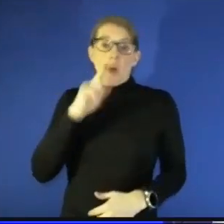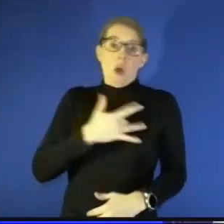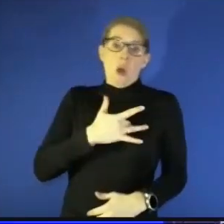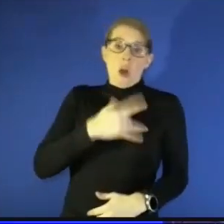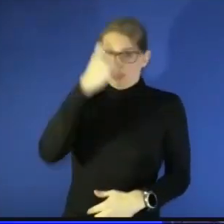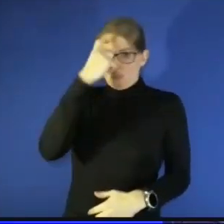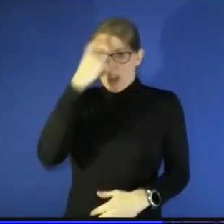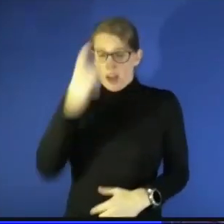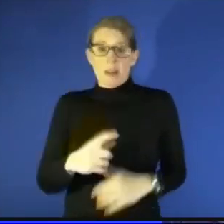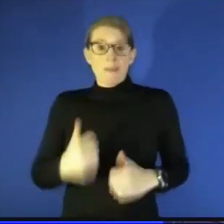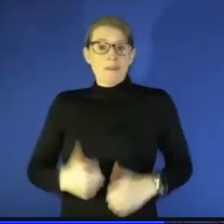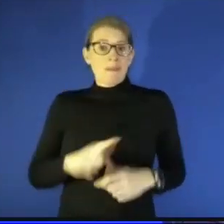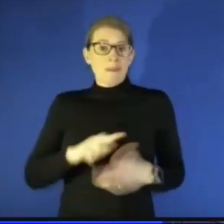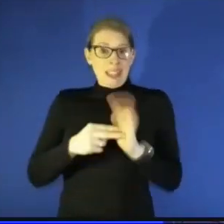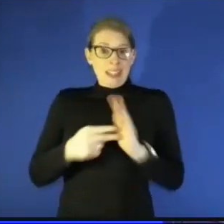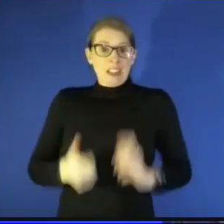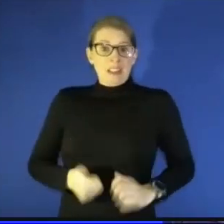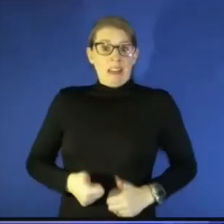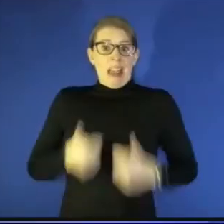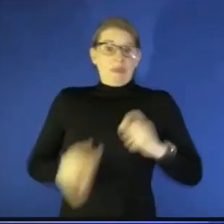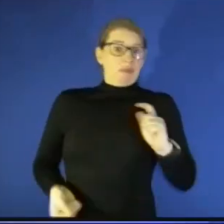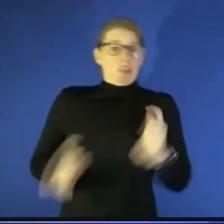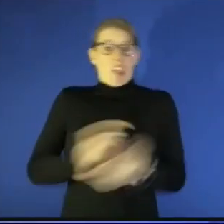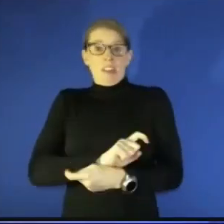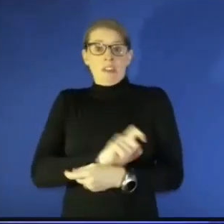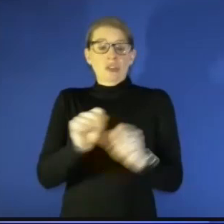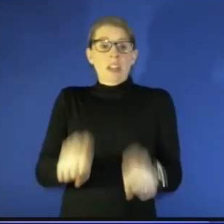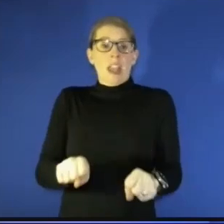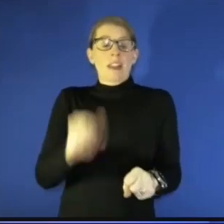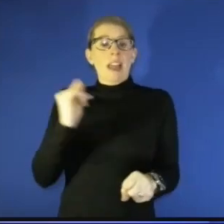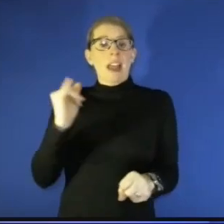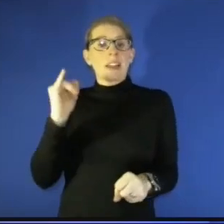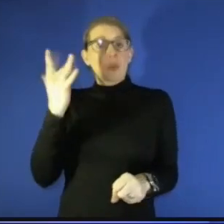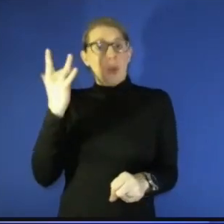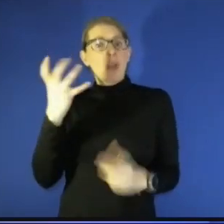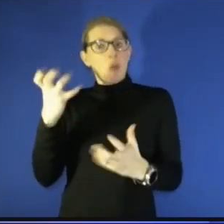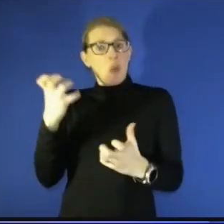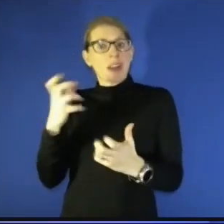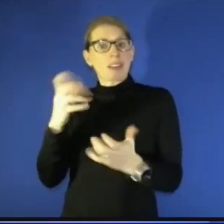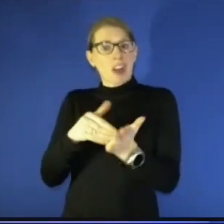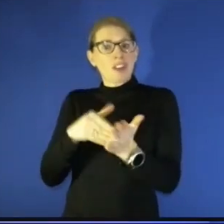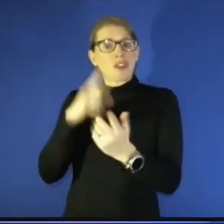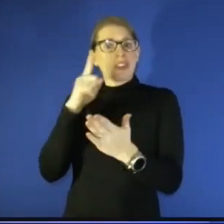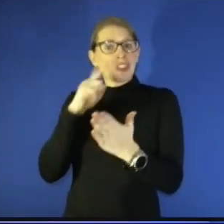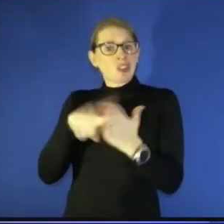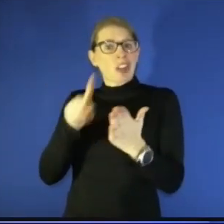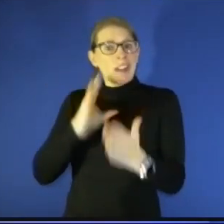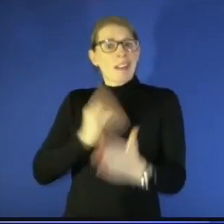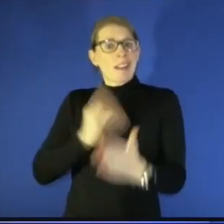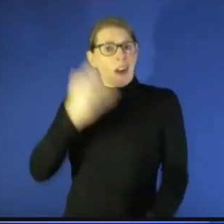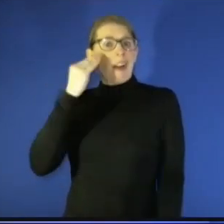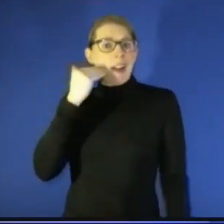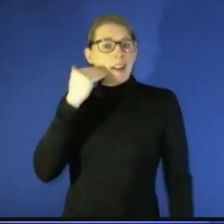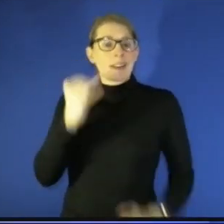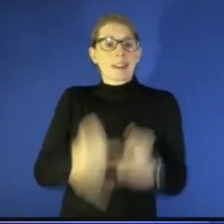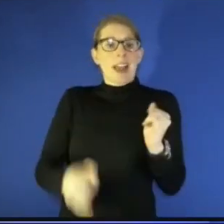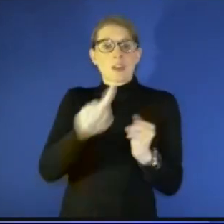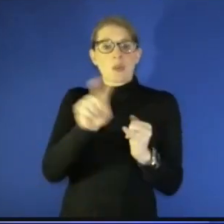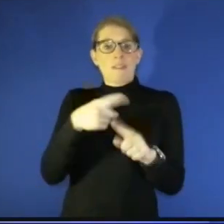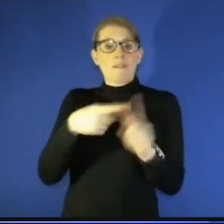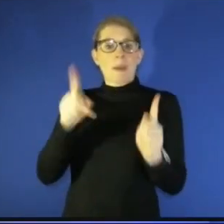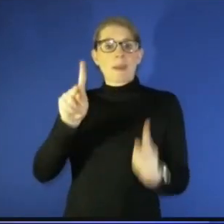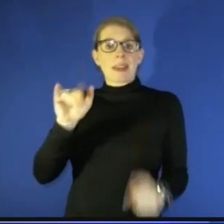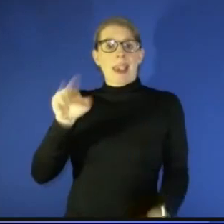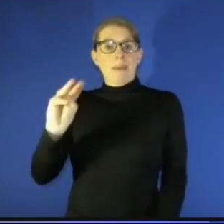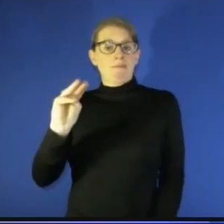life-altering circumstances. And this is why we want you to check our heads. Exactly. Okay, last question is from Kim, and I had not heard of this. Maybe